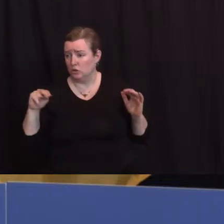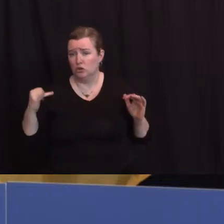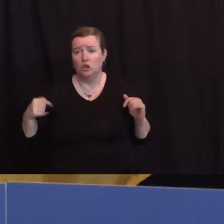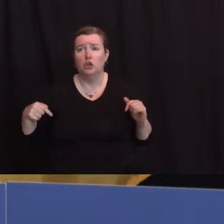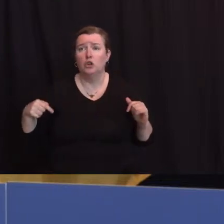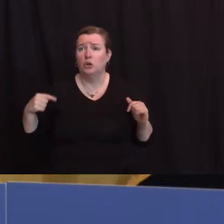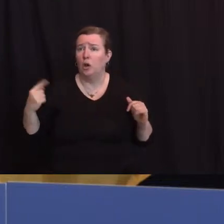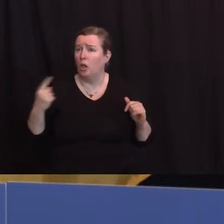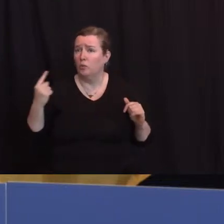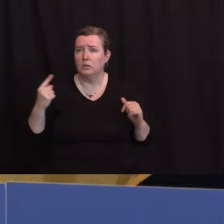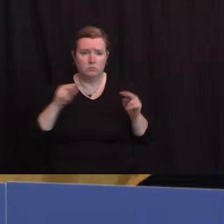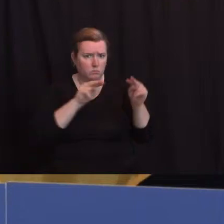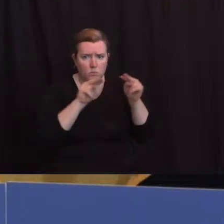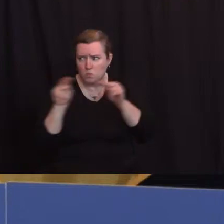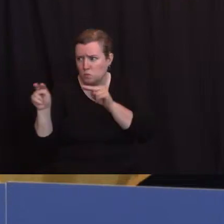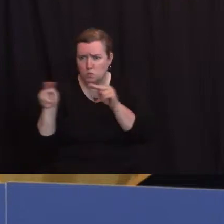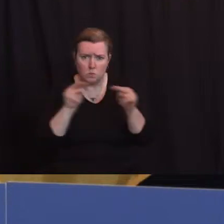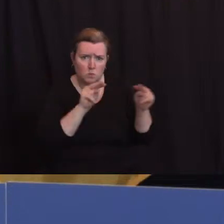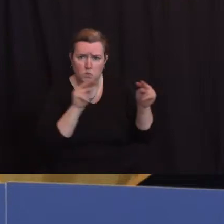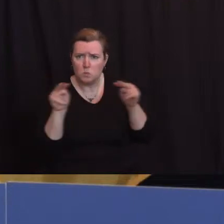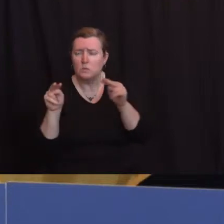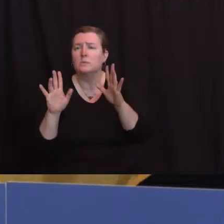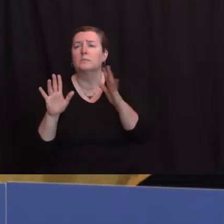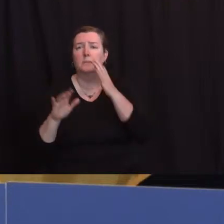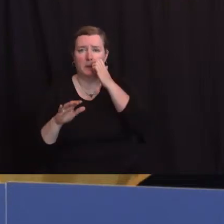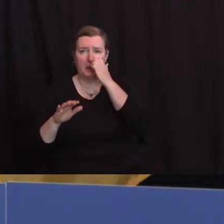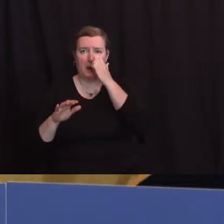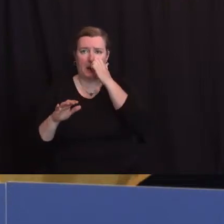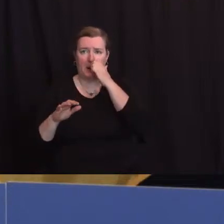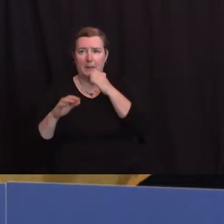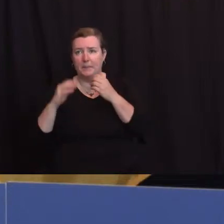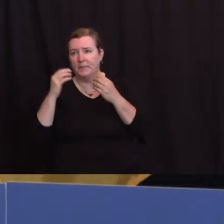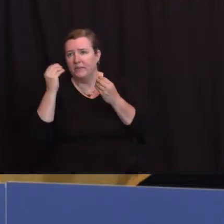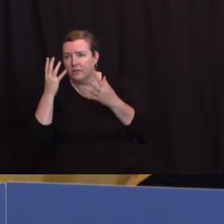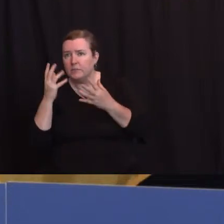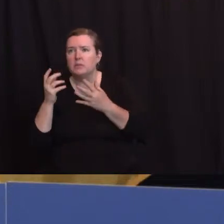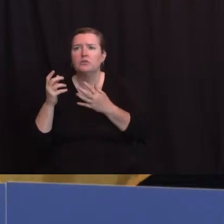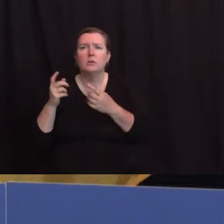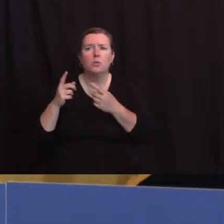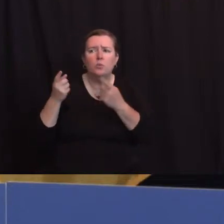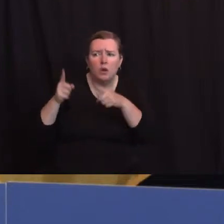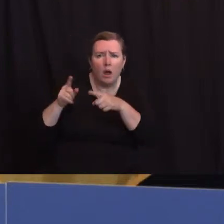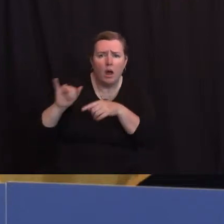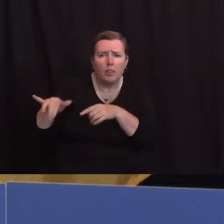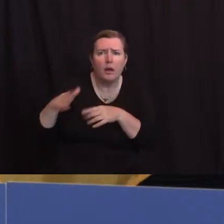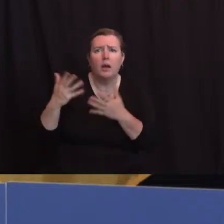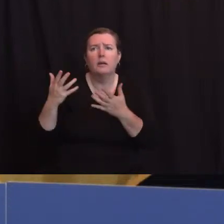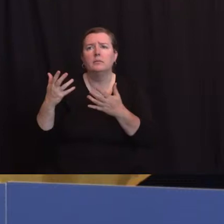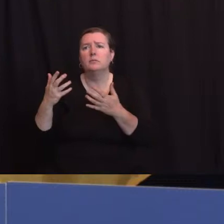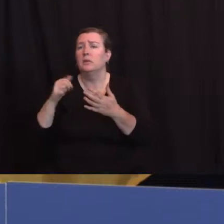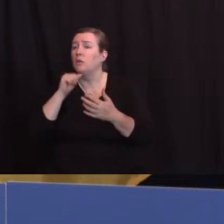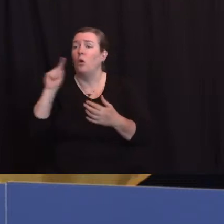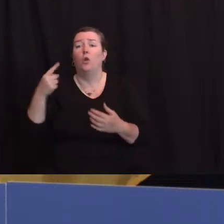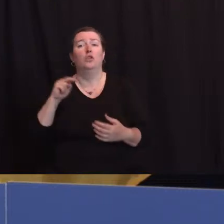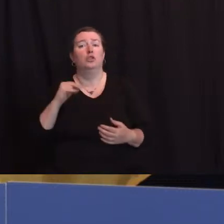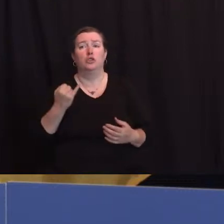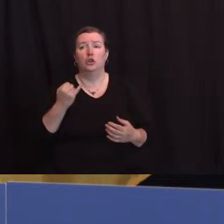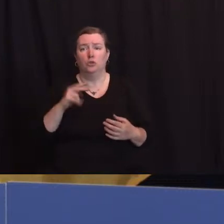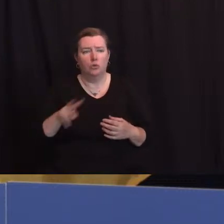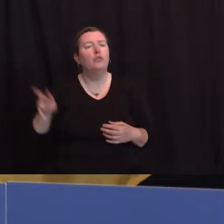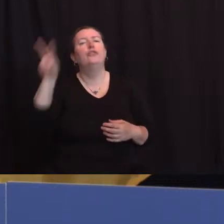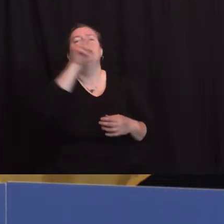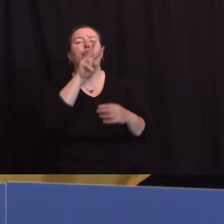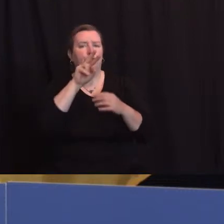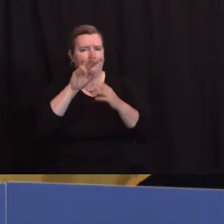constantly are vigilant about monitoring variant data just in general here, not only New Jersey, but nationwide, because as we could